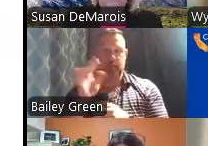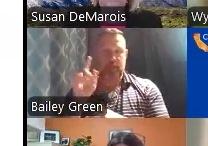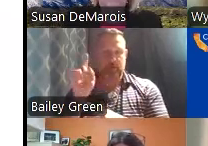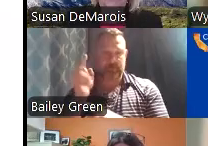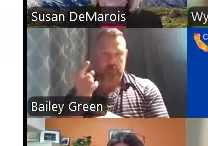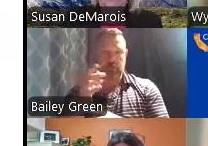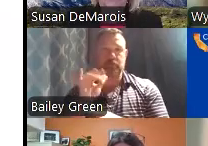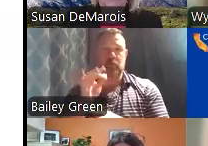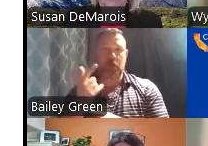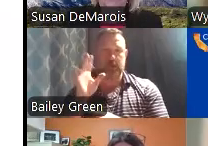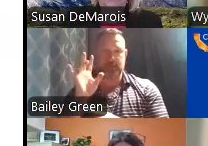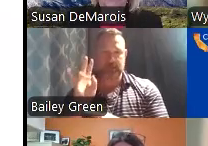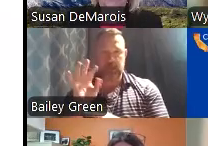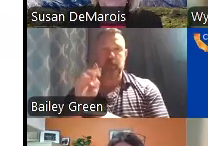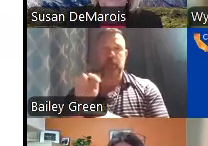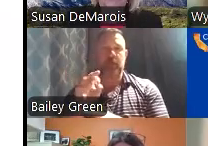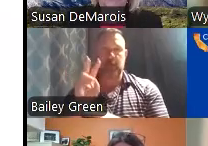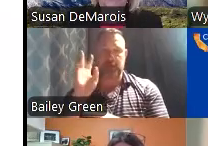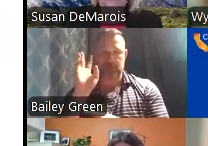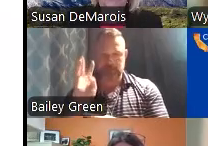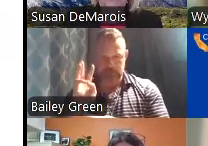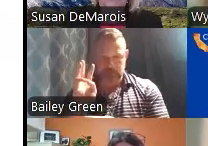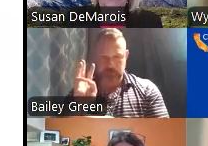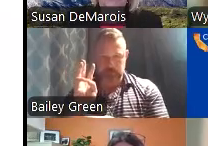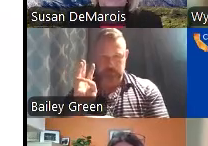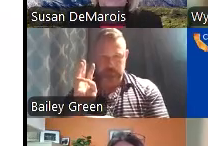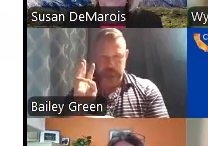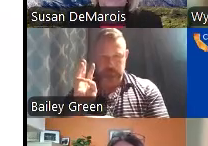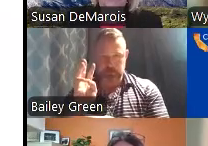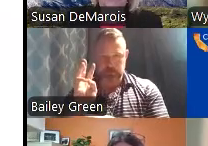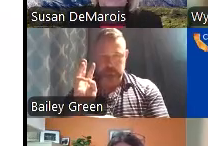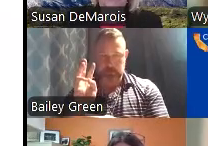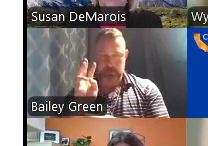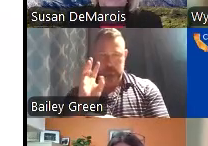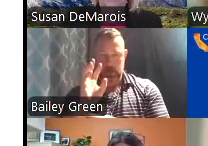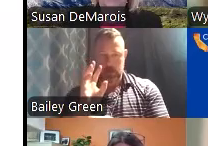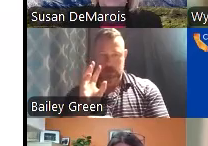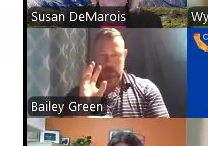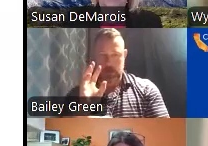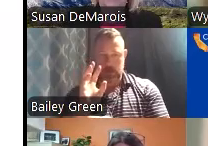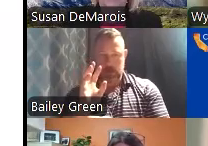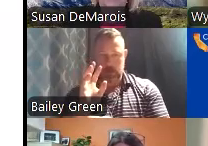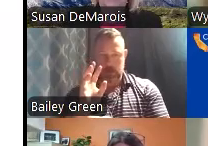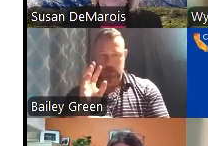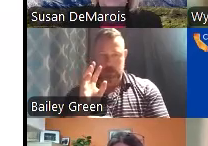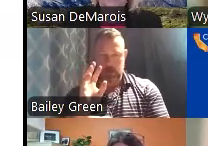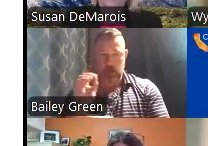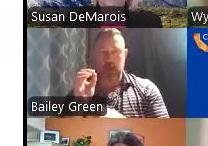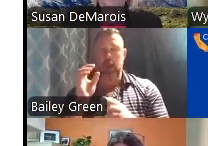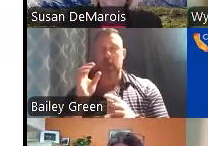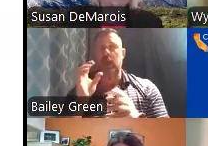August 7th, and November 6th. And Catherine and